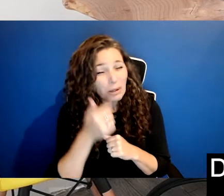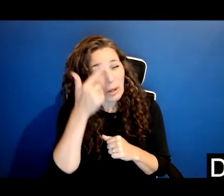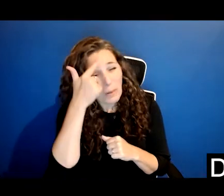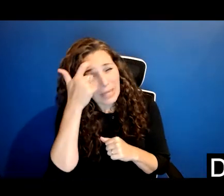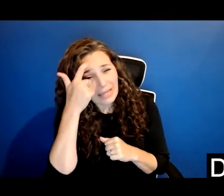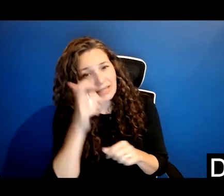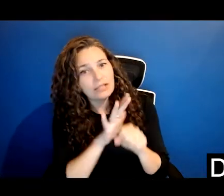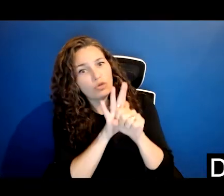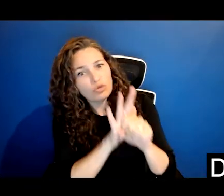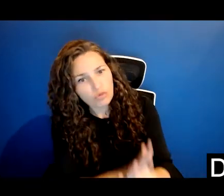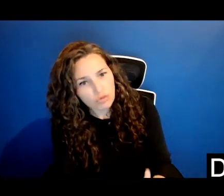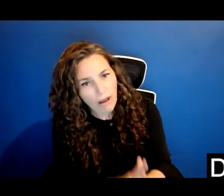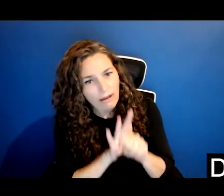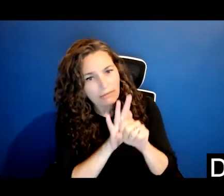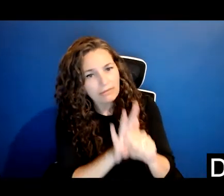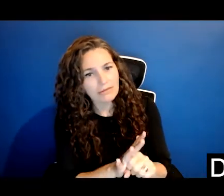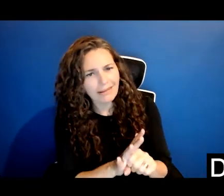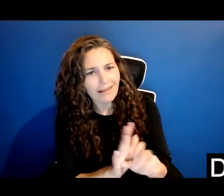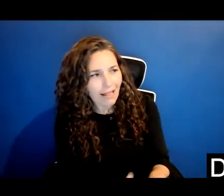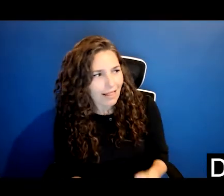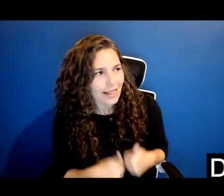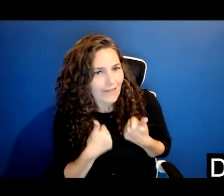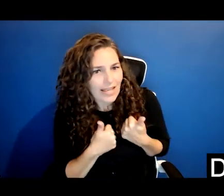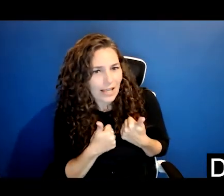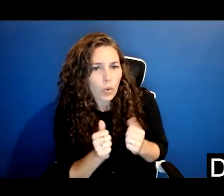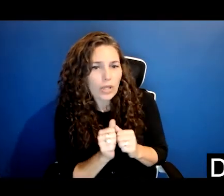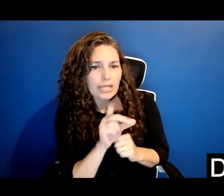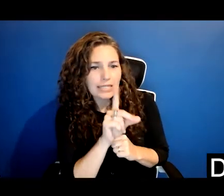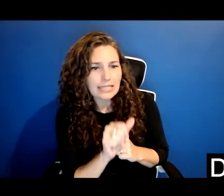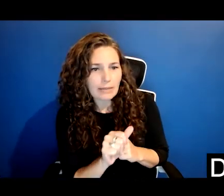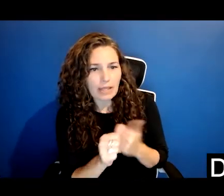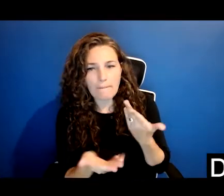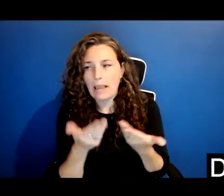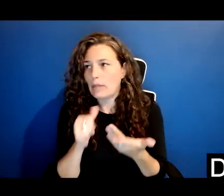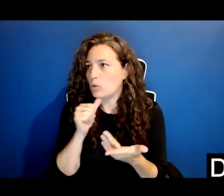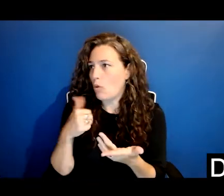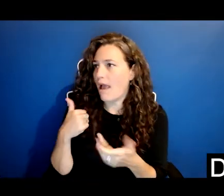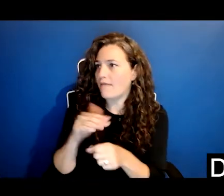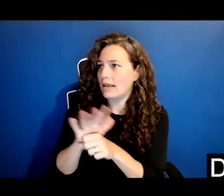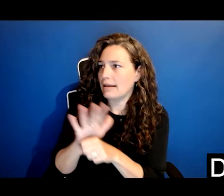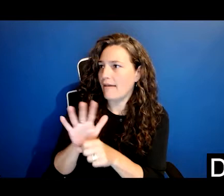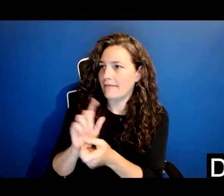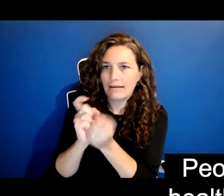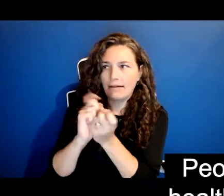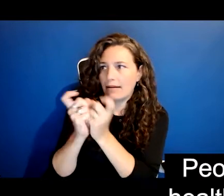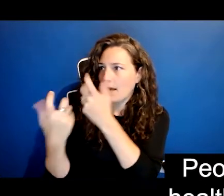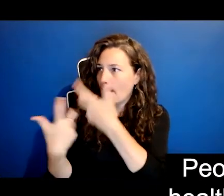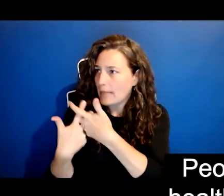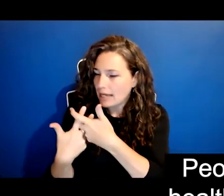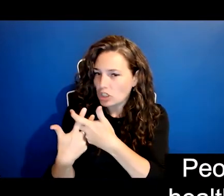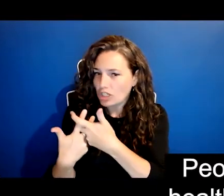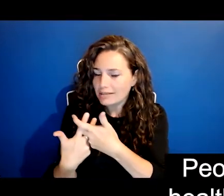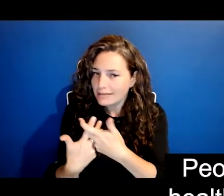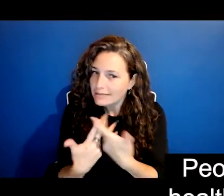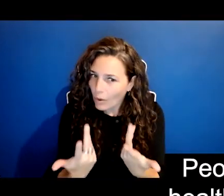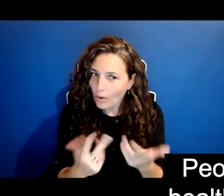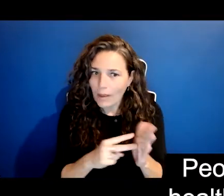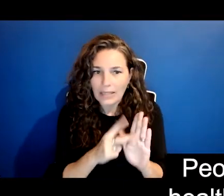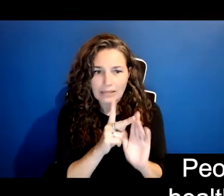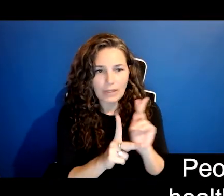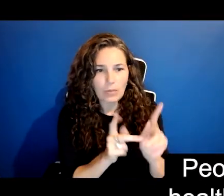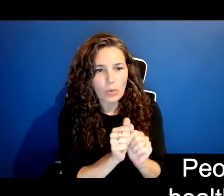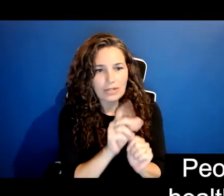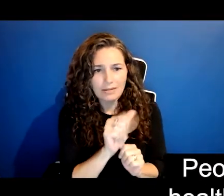Due to the stress of living with a disability, an example, lack of accommodations, people with disabilities may